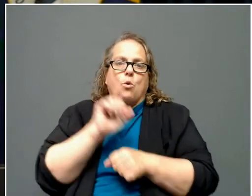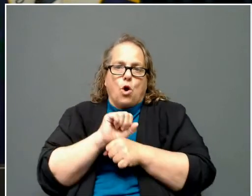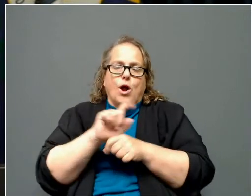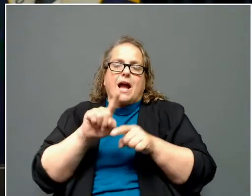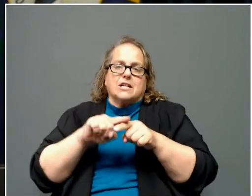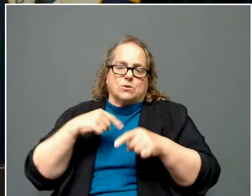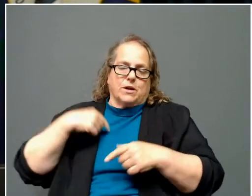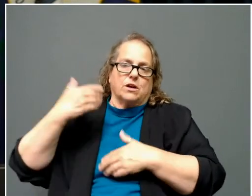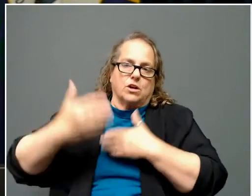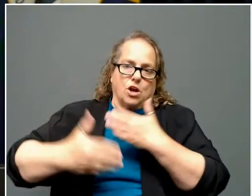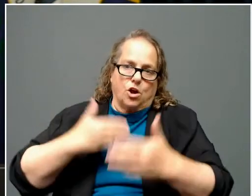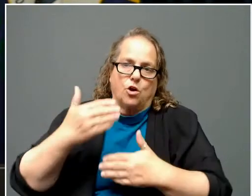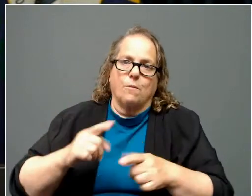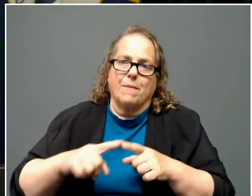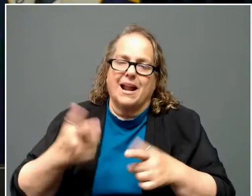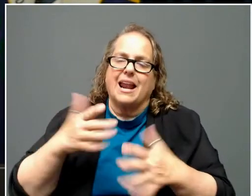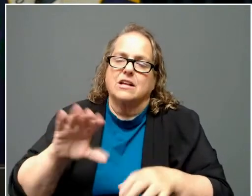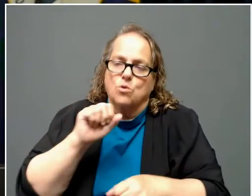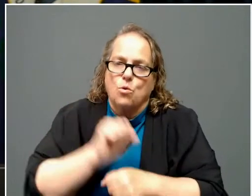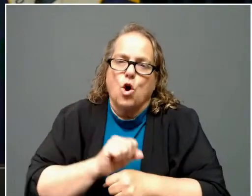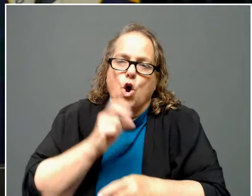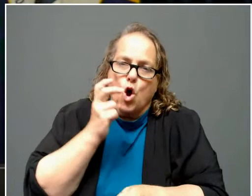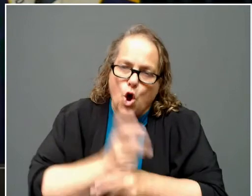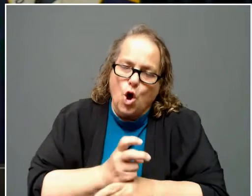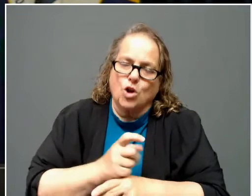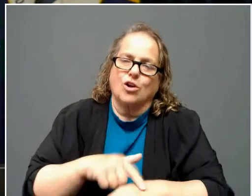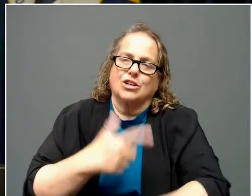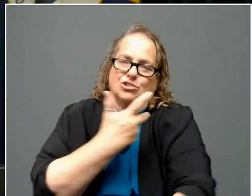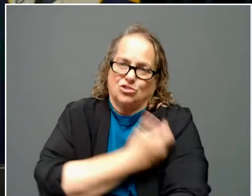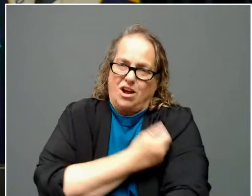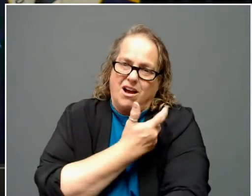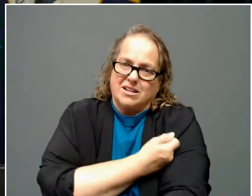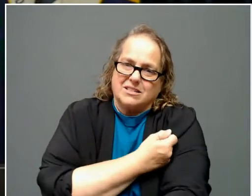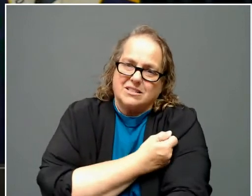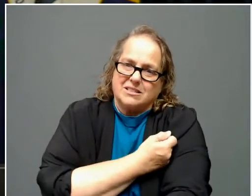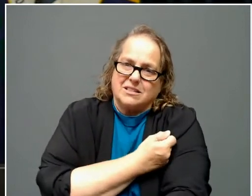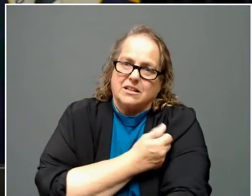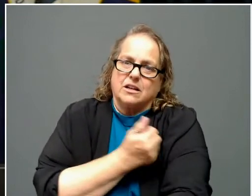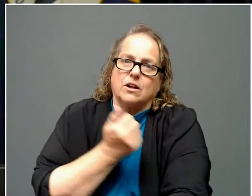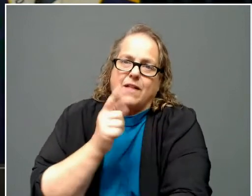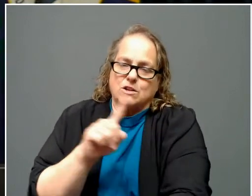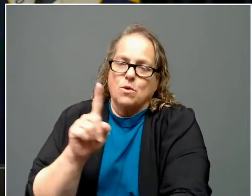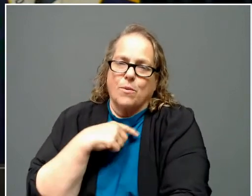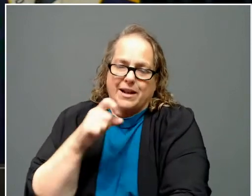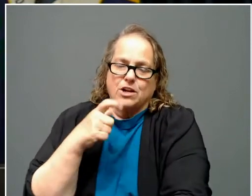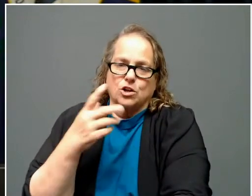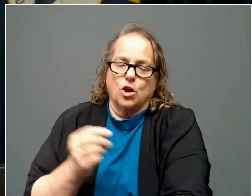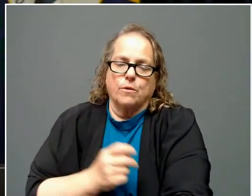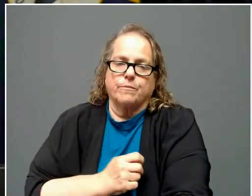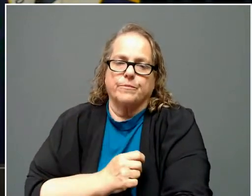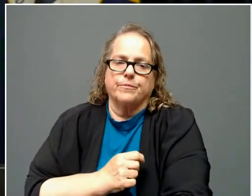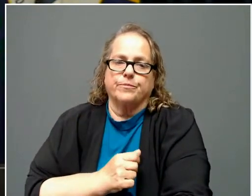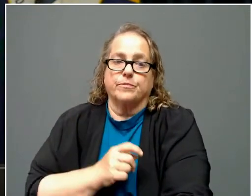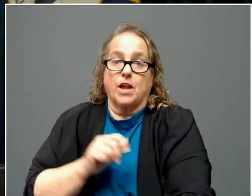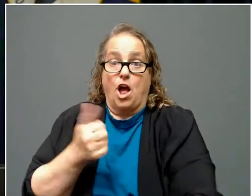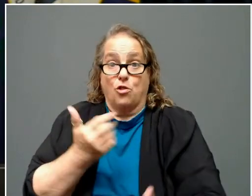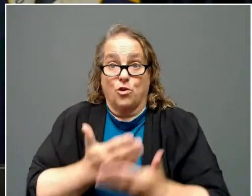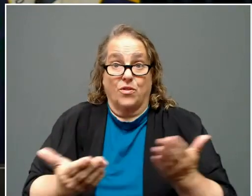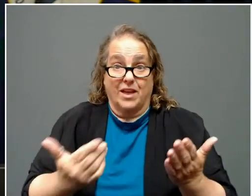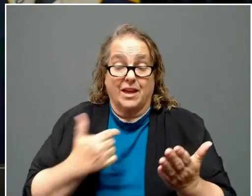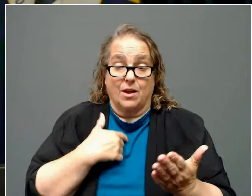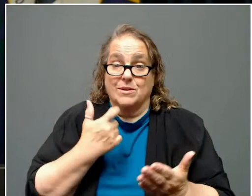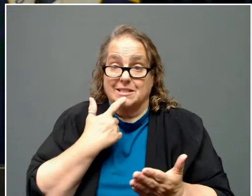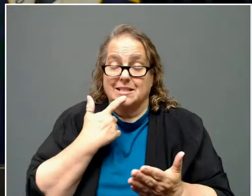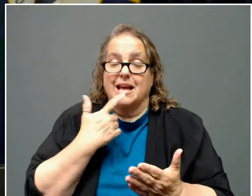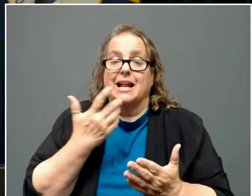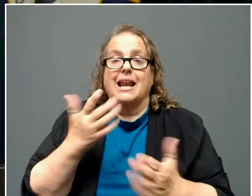work really hard, especially over the coming weeks, to get where we need to go. Other thing I tell them is, let's get through school. That ends at the end of the